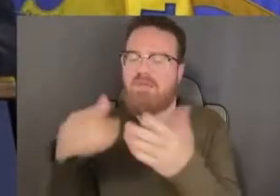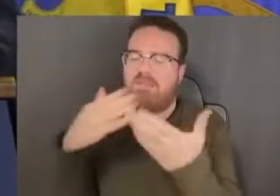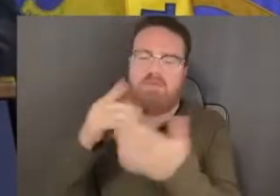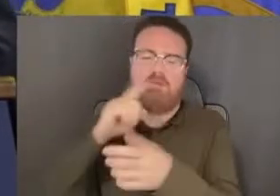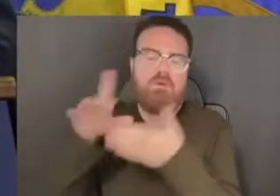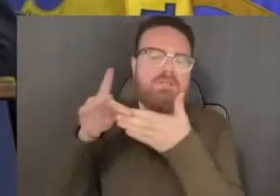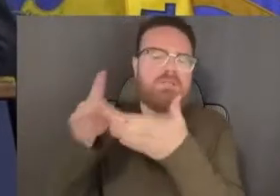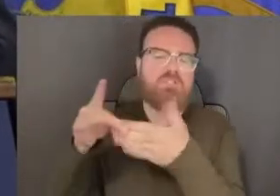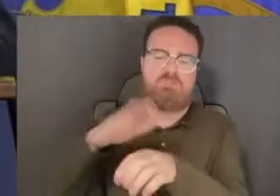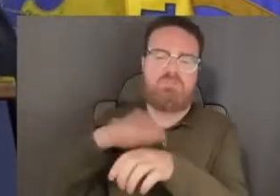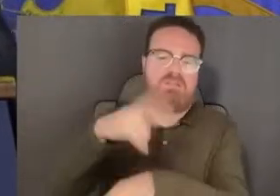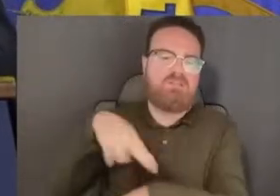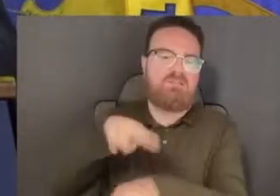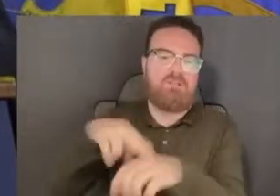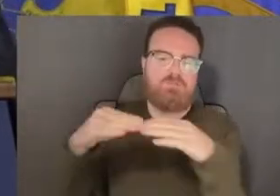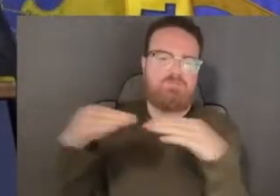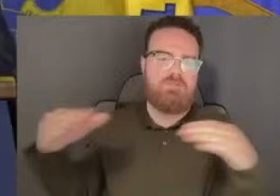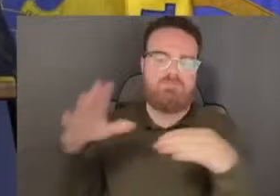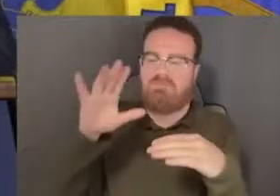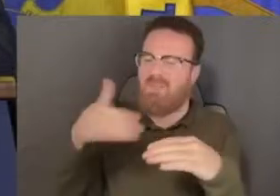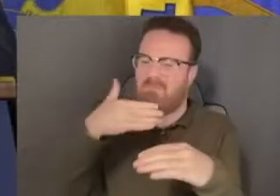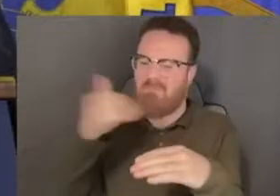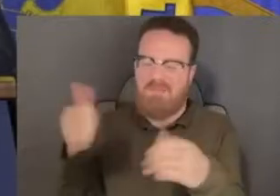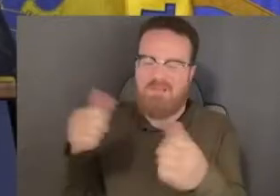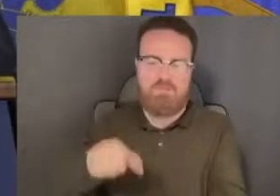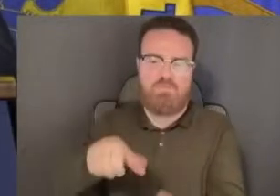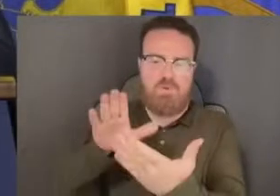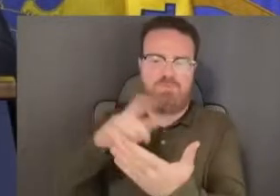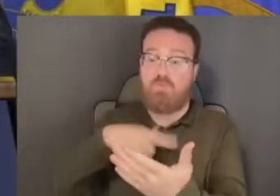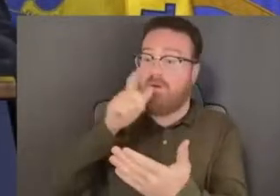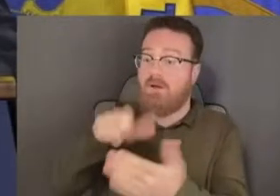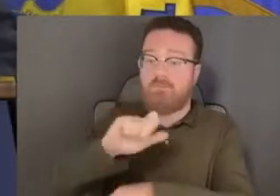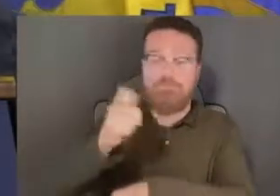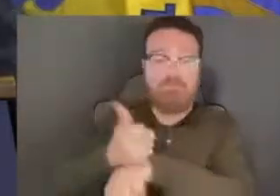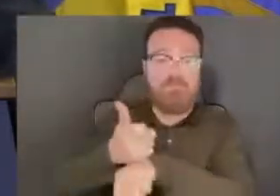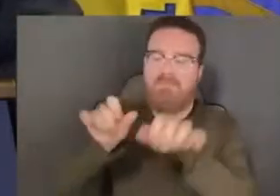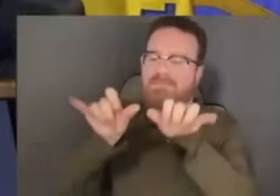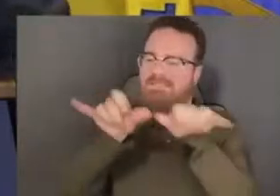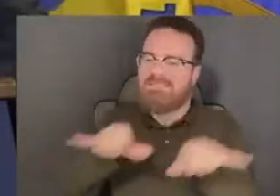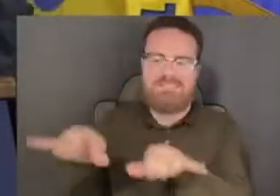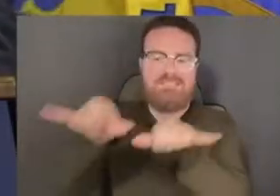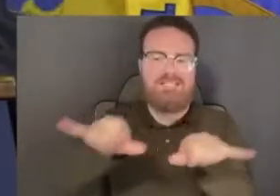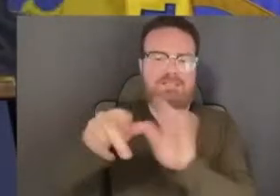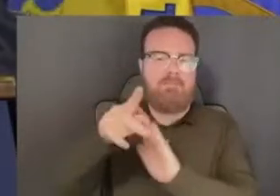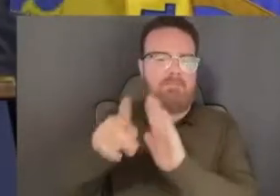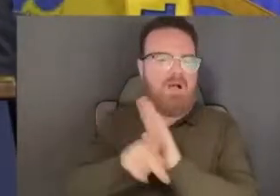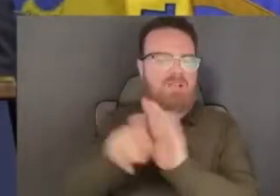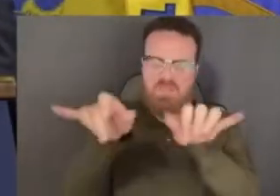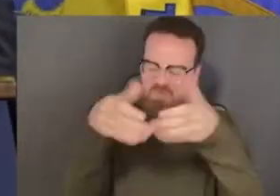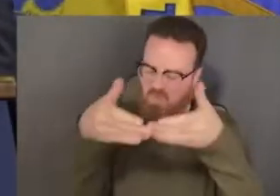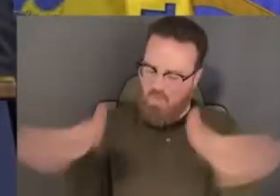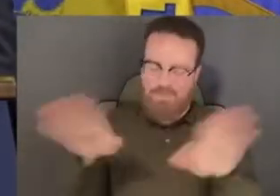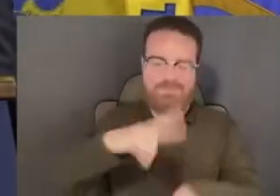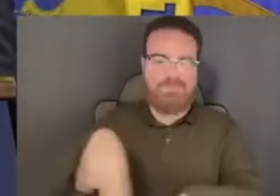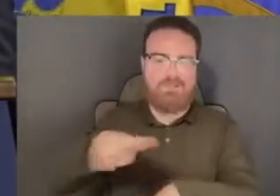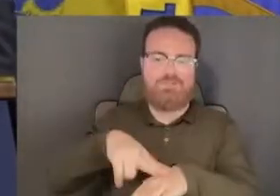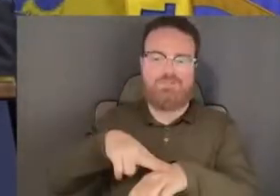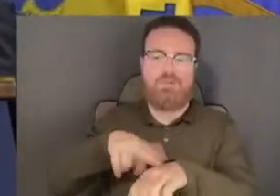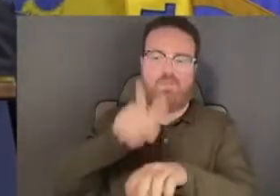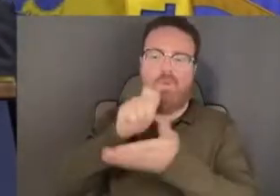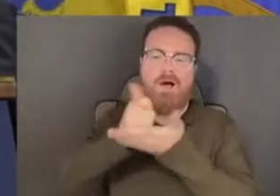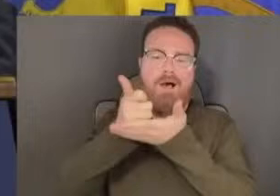we do it, because we need consistent policies across the nation that clean up our food. So we're appreciative